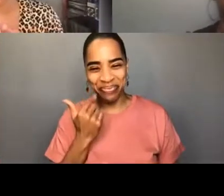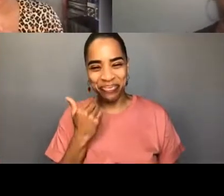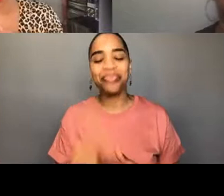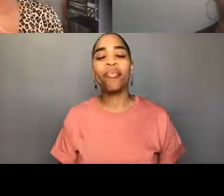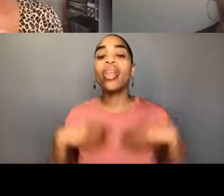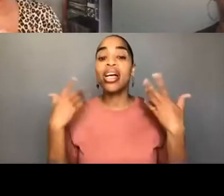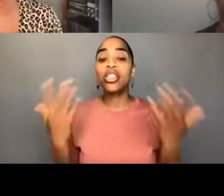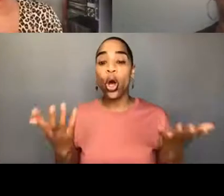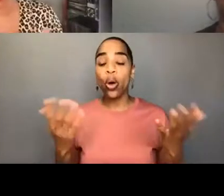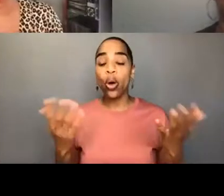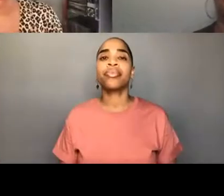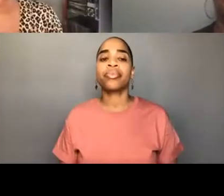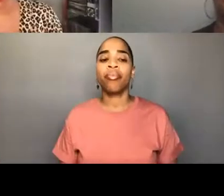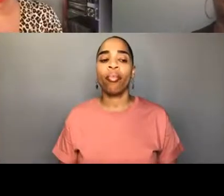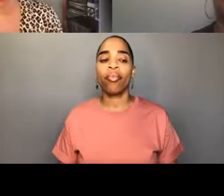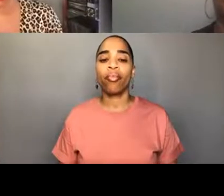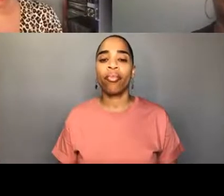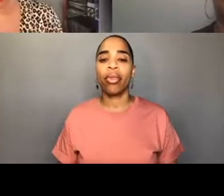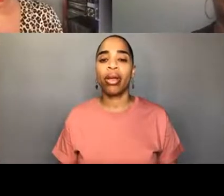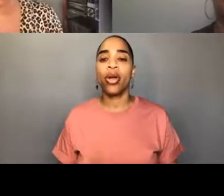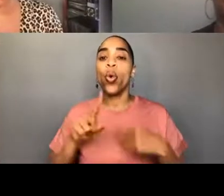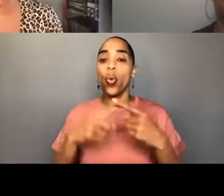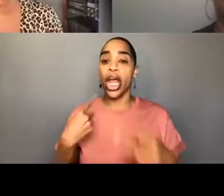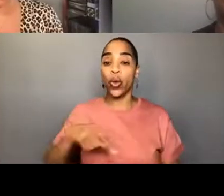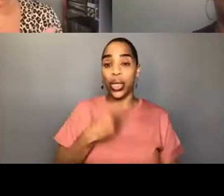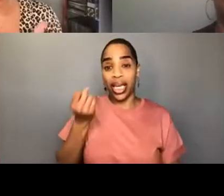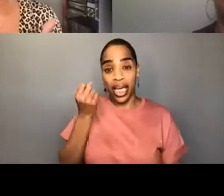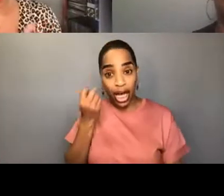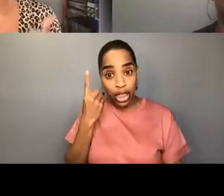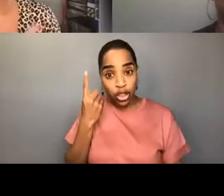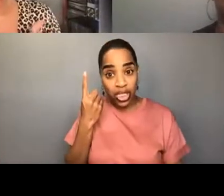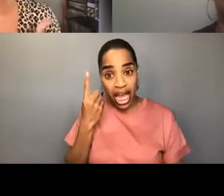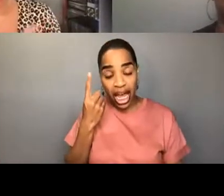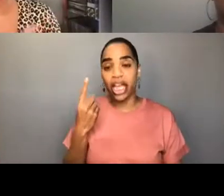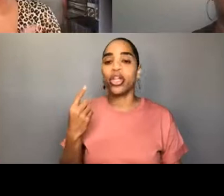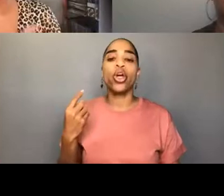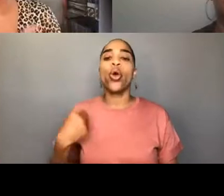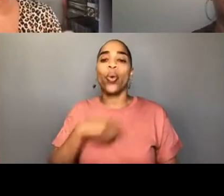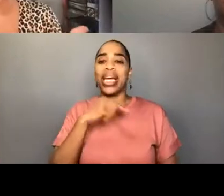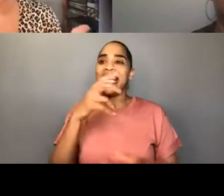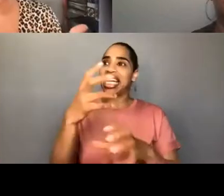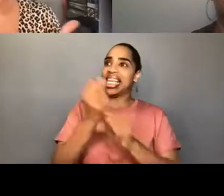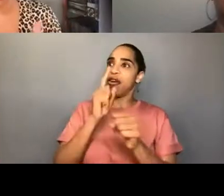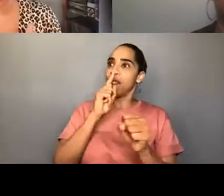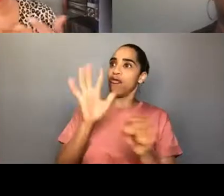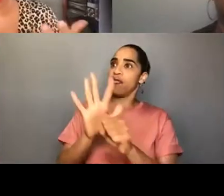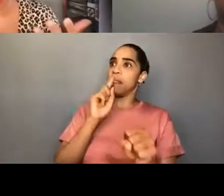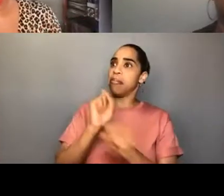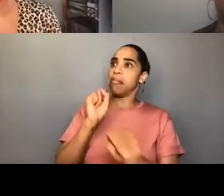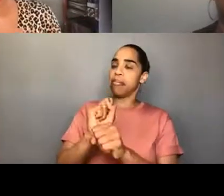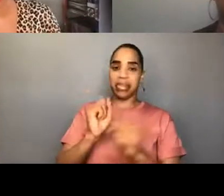So when we understand that we did not gain full rights of citizenship